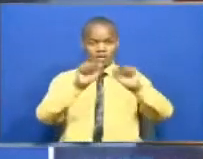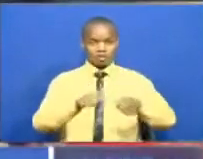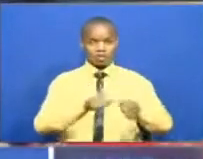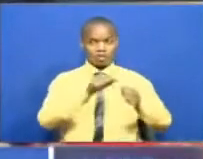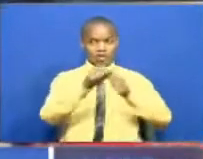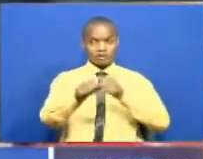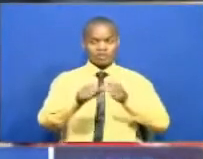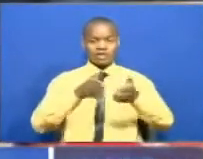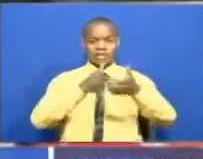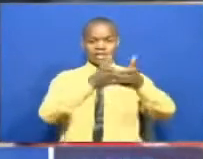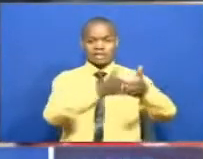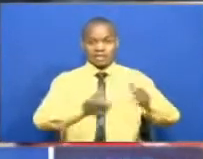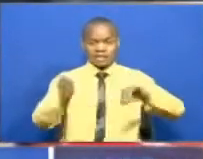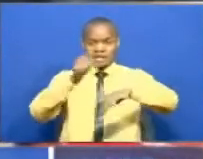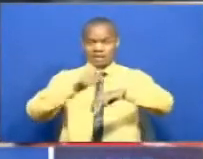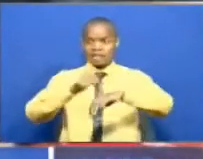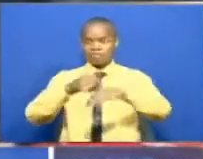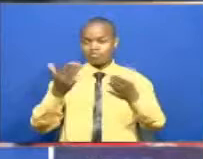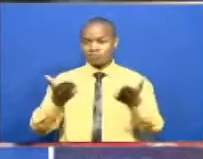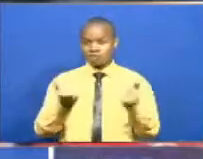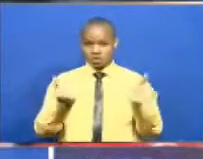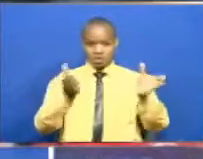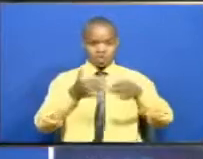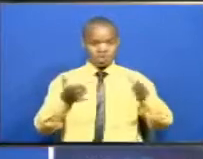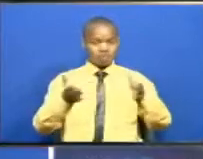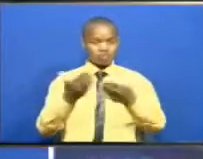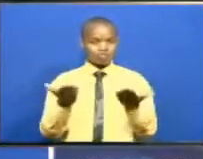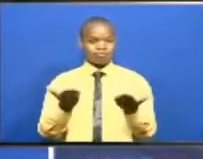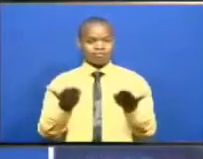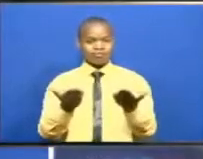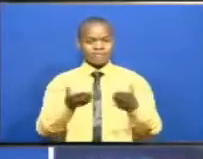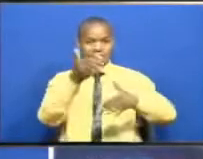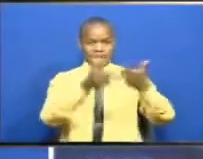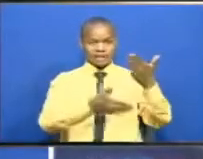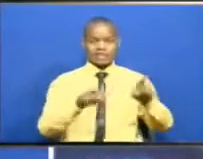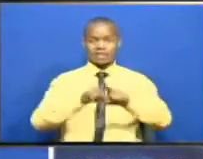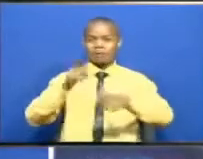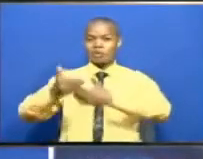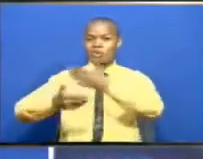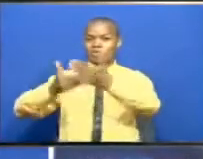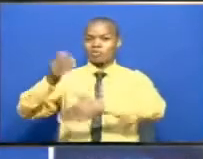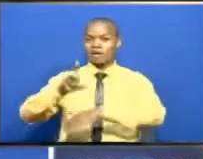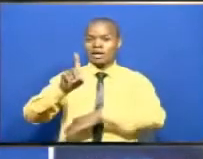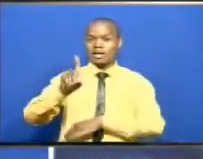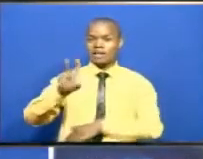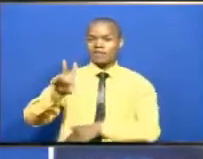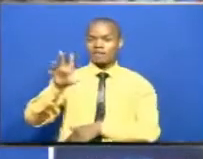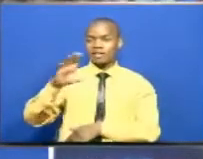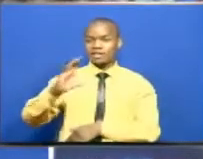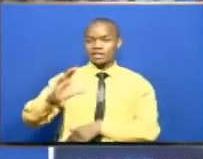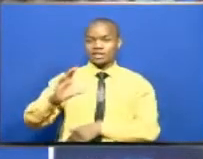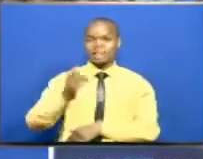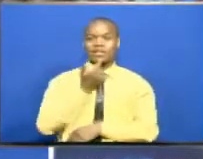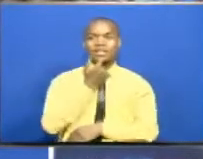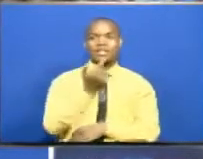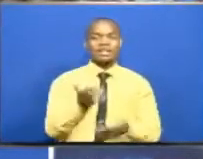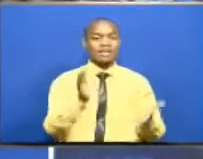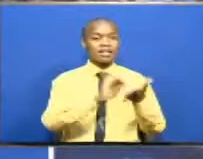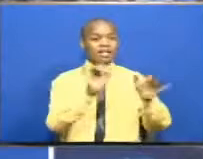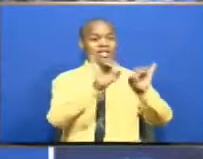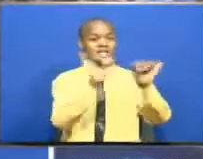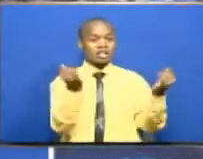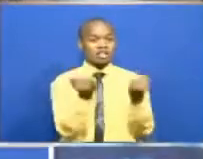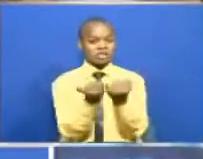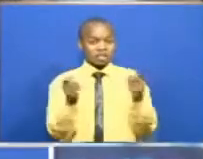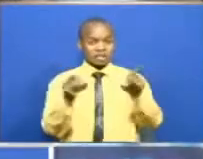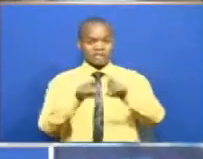vacuum as the outgoing student council period lapsed. The university DVC Professor Kiplagat Kotut saying that the institution had